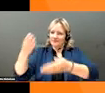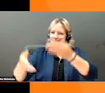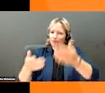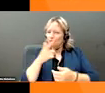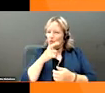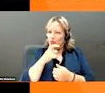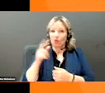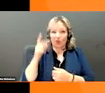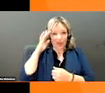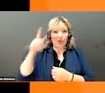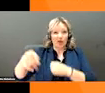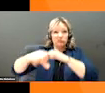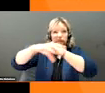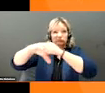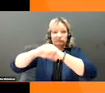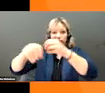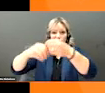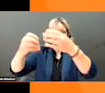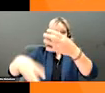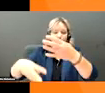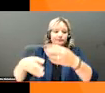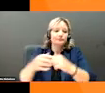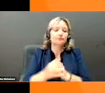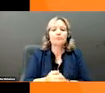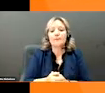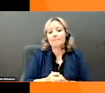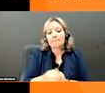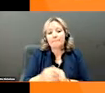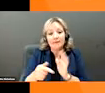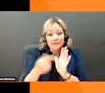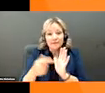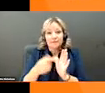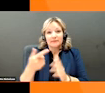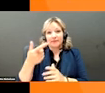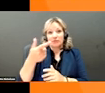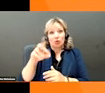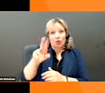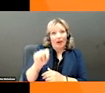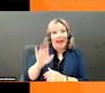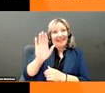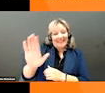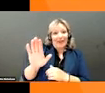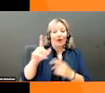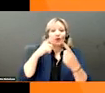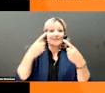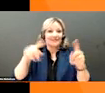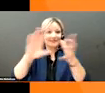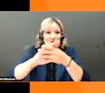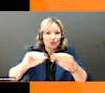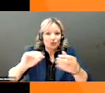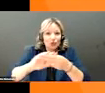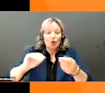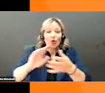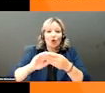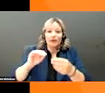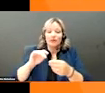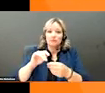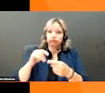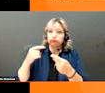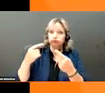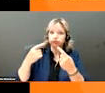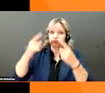For grants, you can look at the success stories. Companies always want to promote these sorts of things. So usually those will